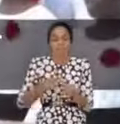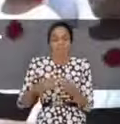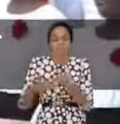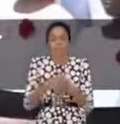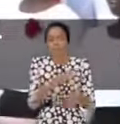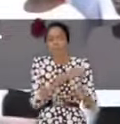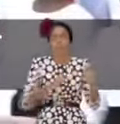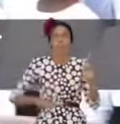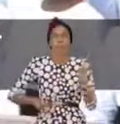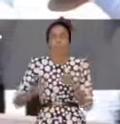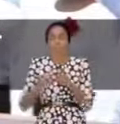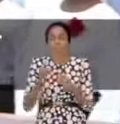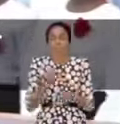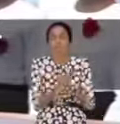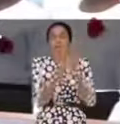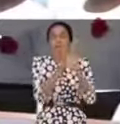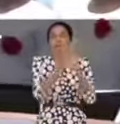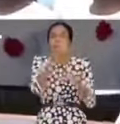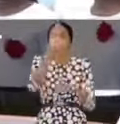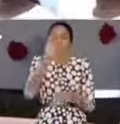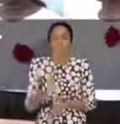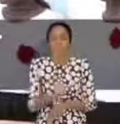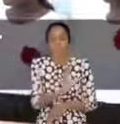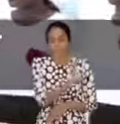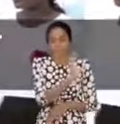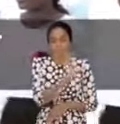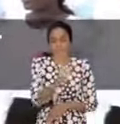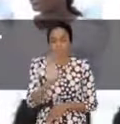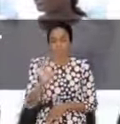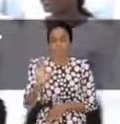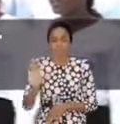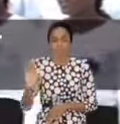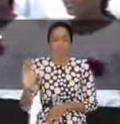Take me back, Lord, to Calvary.